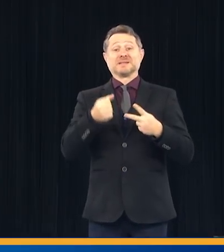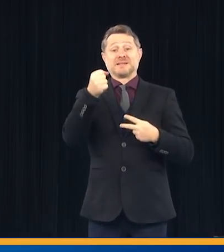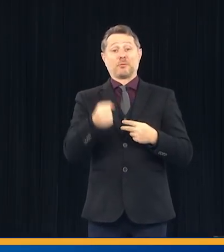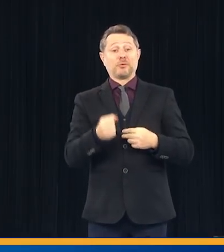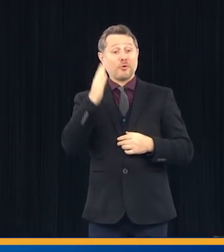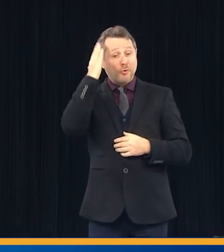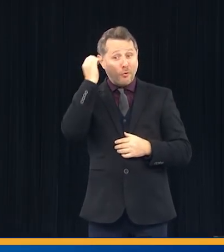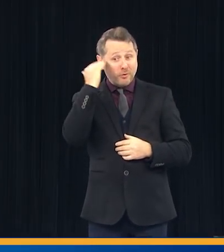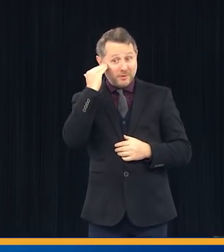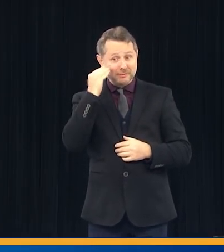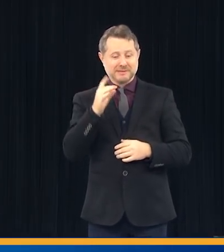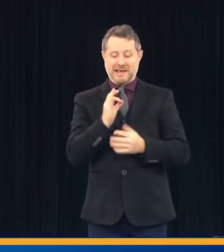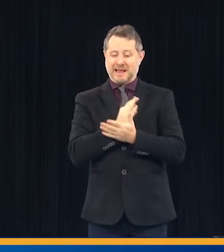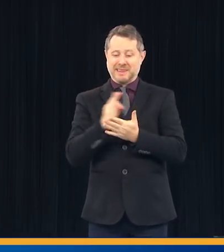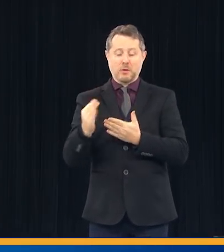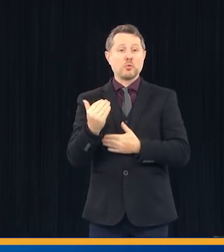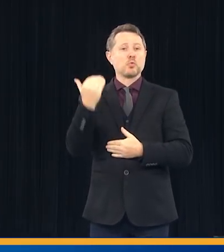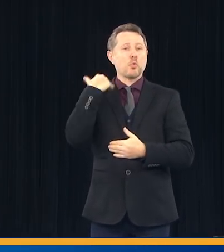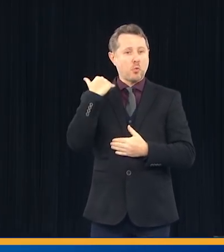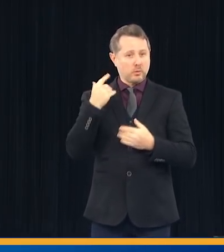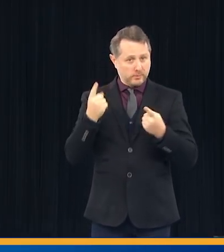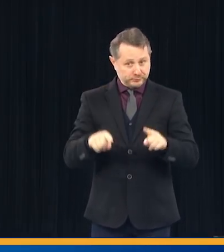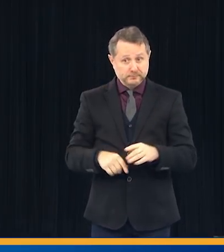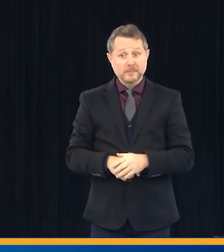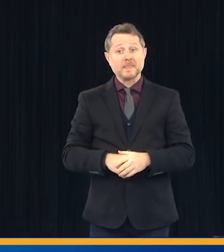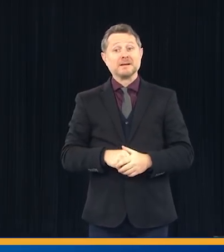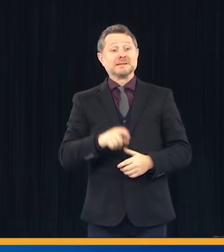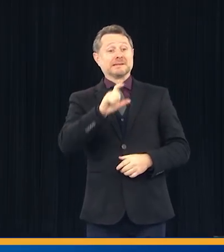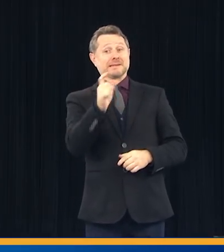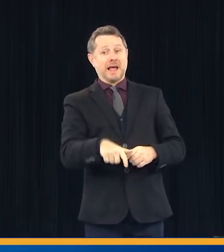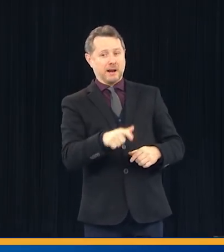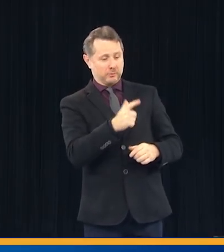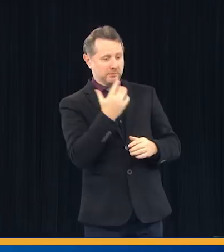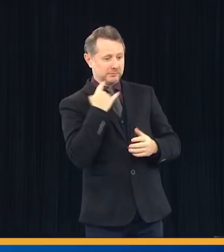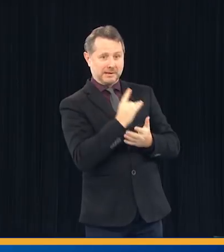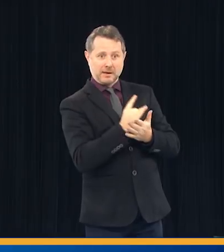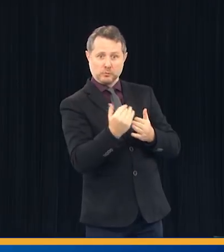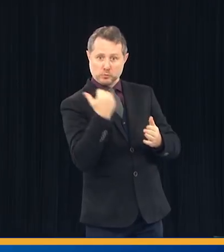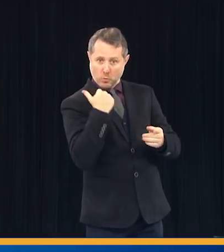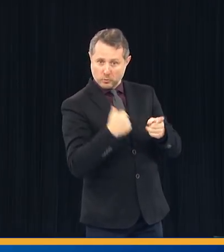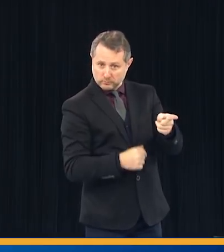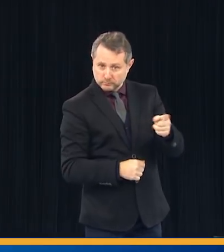weeks ago. Italy about 8 weeks ago. So,